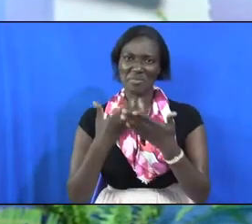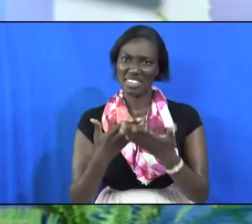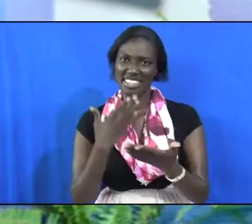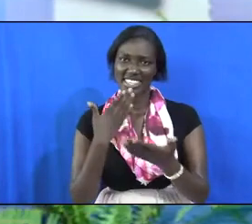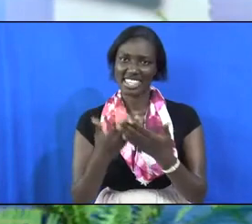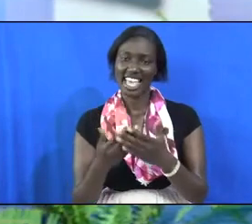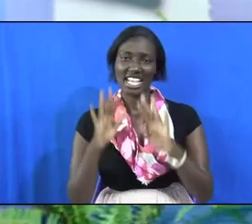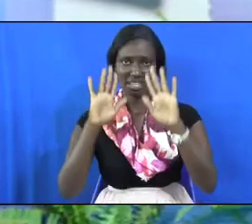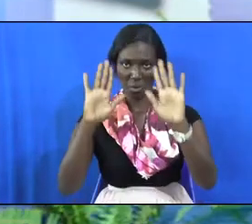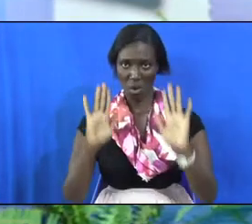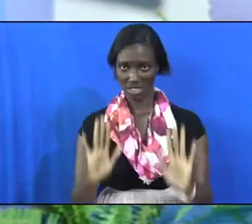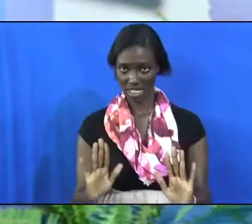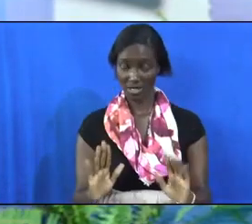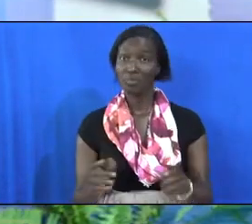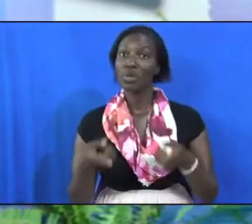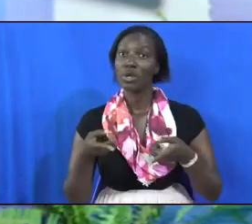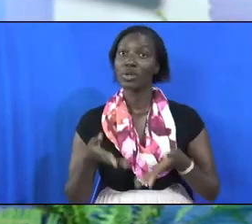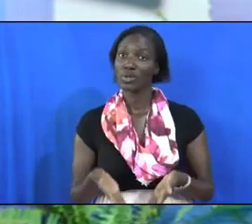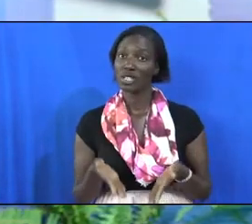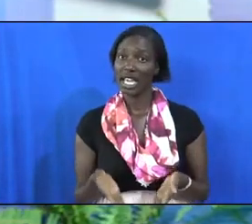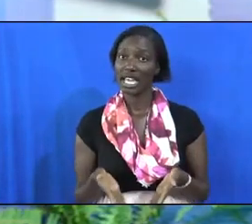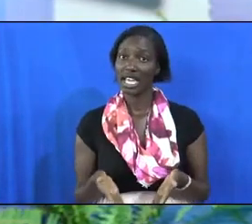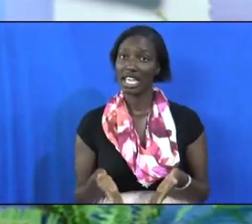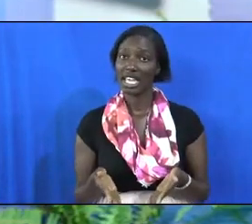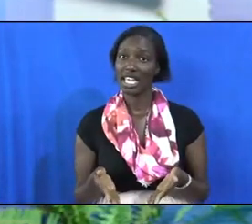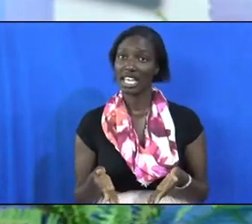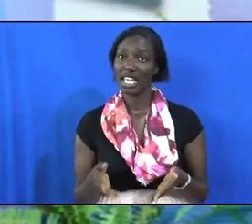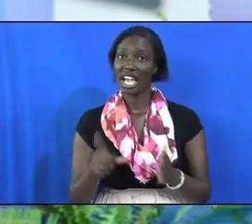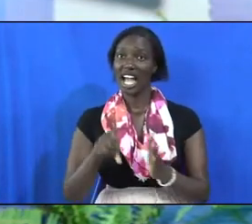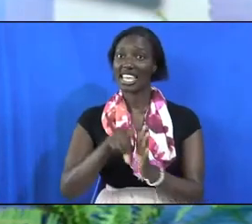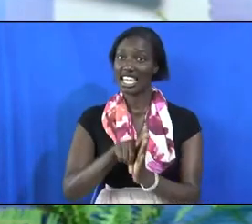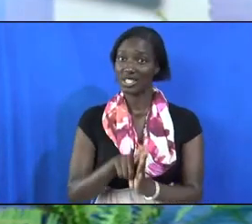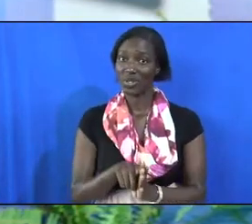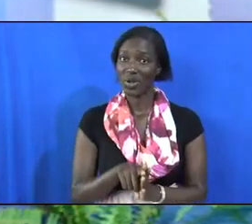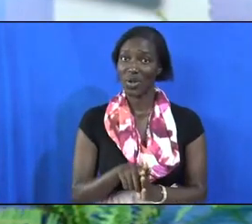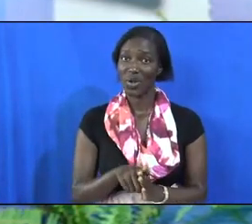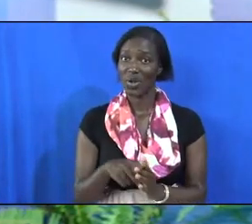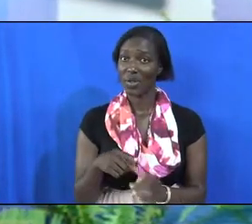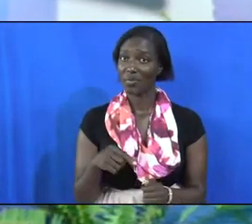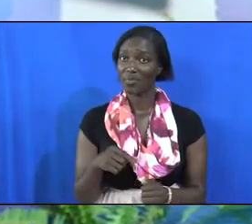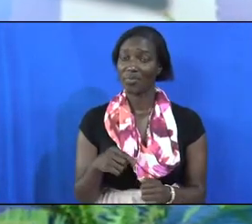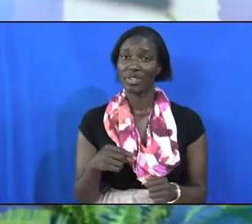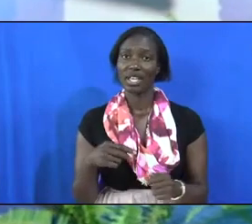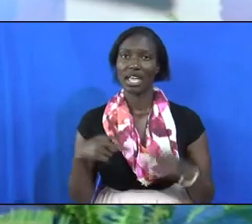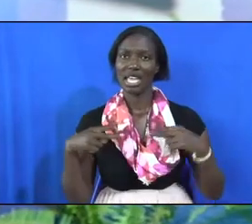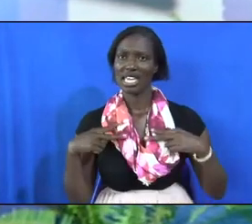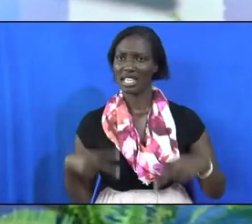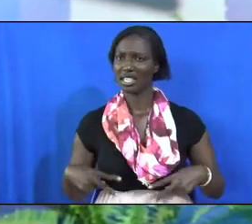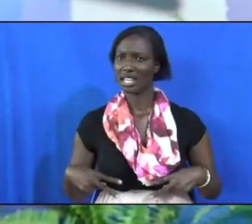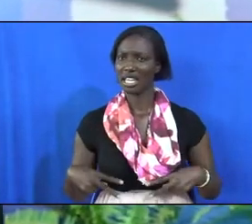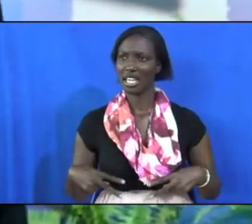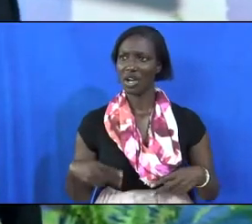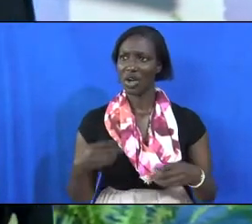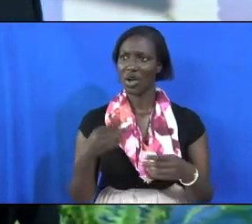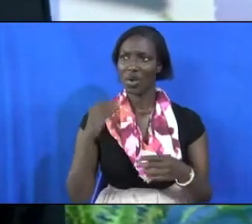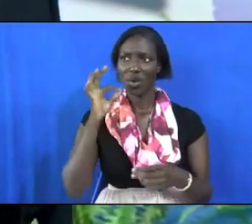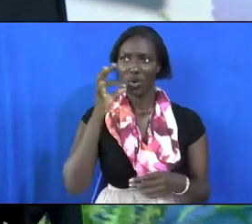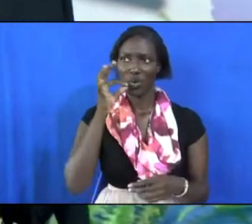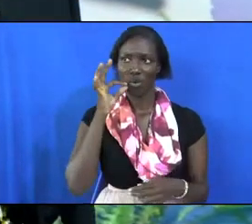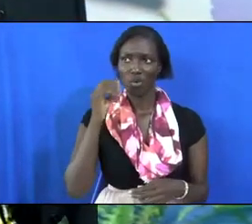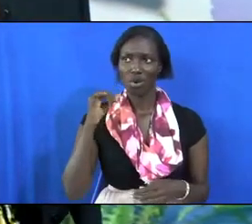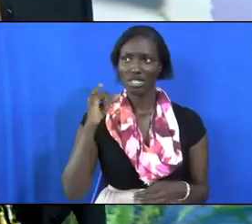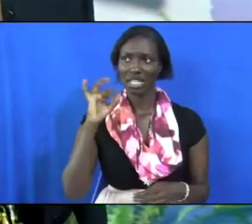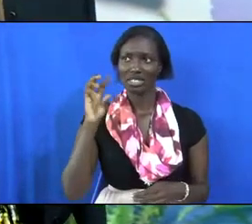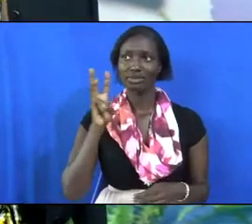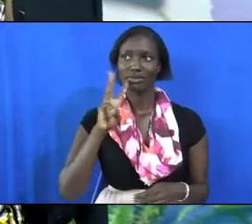important. Today, our lesson is about healing waters. What comes to your mind when